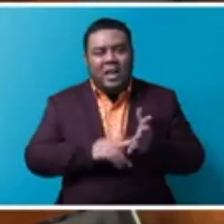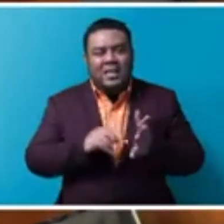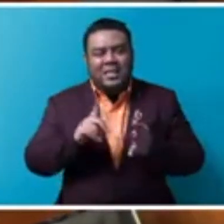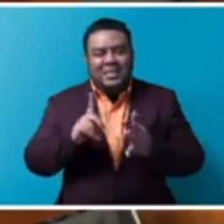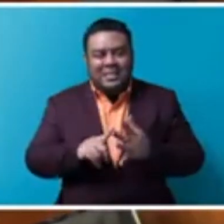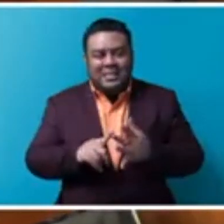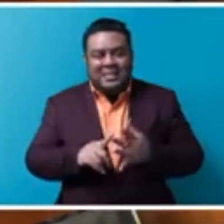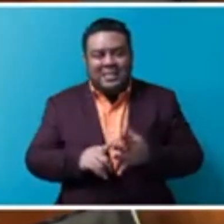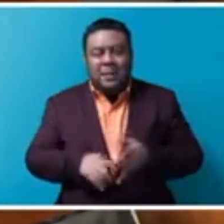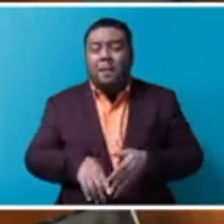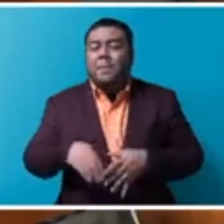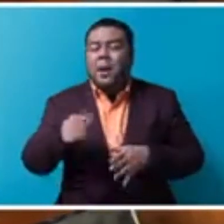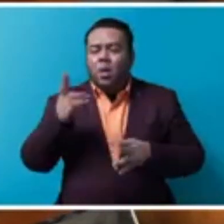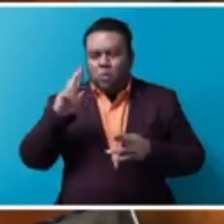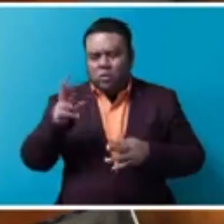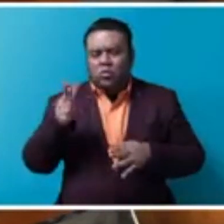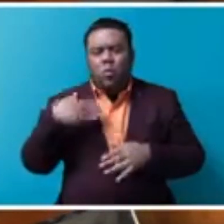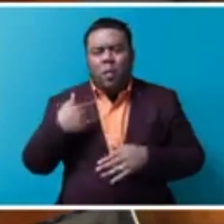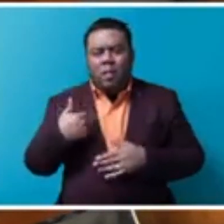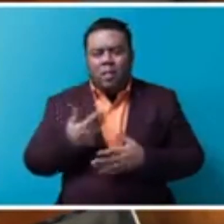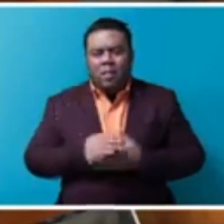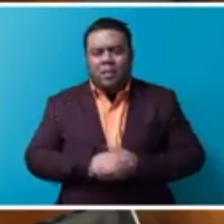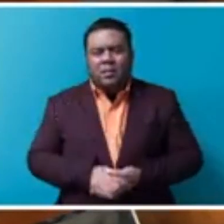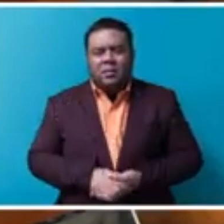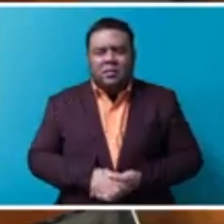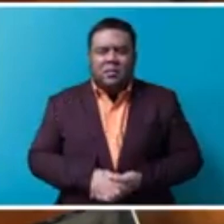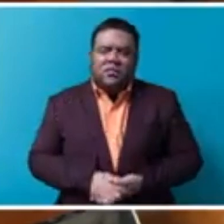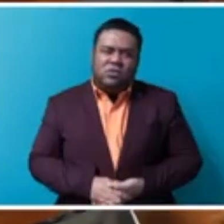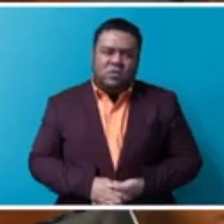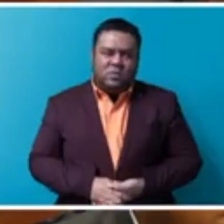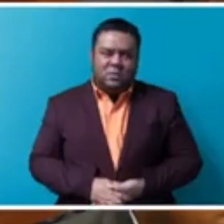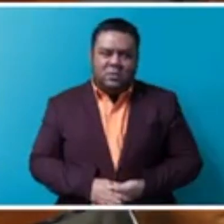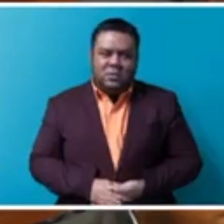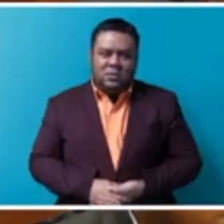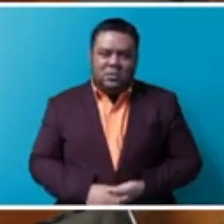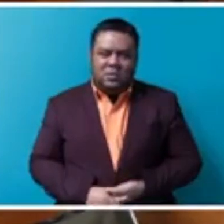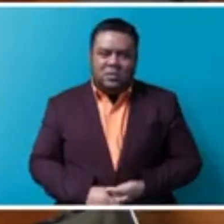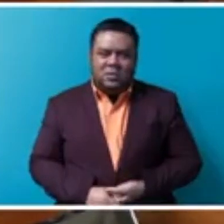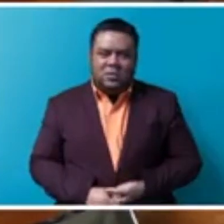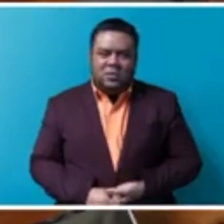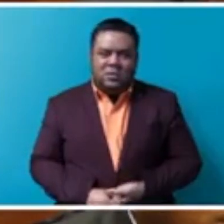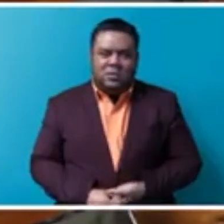and I wish him well during his parliamentary